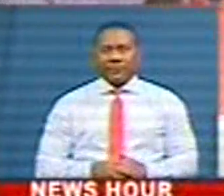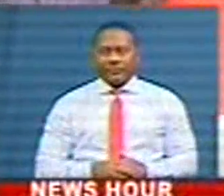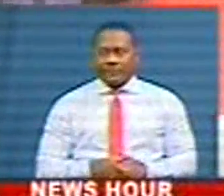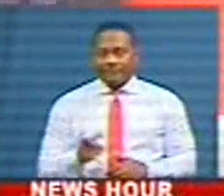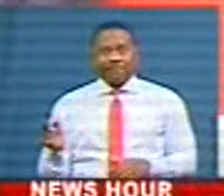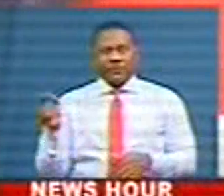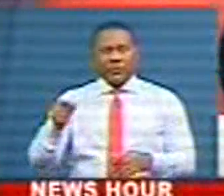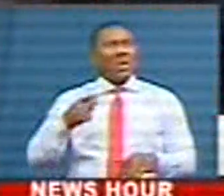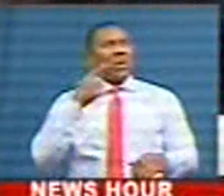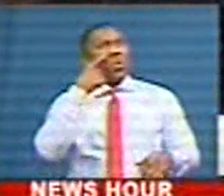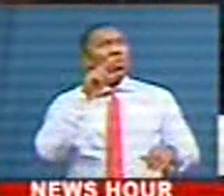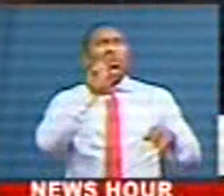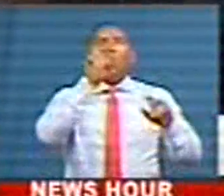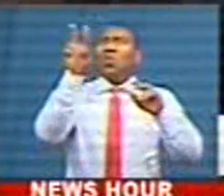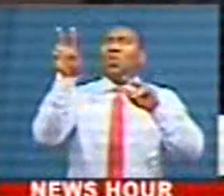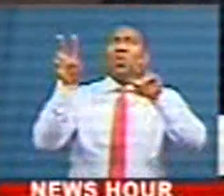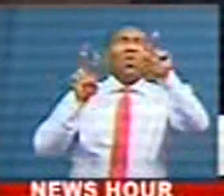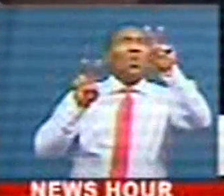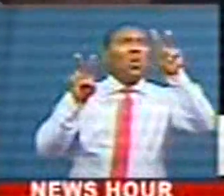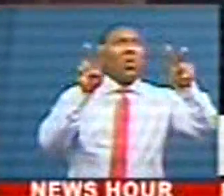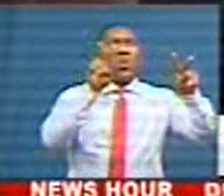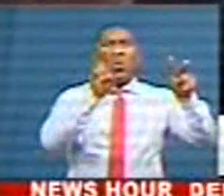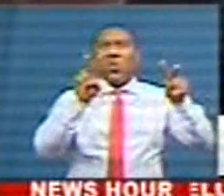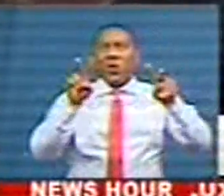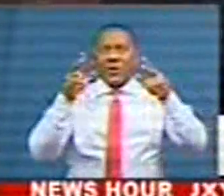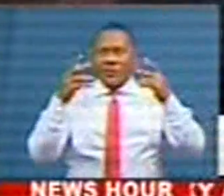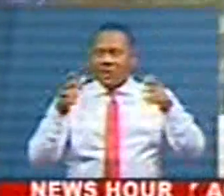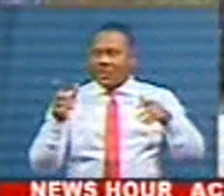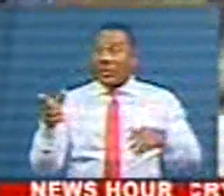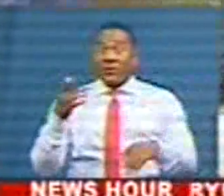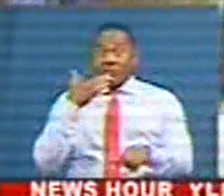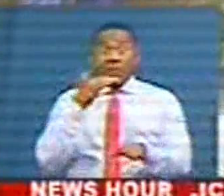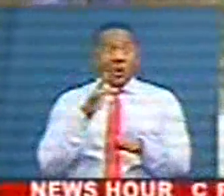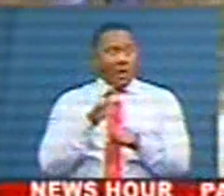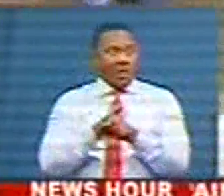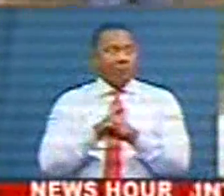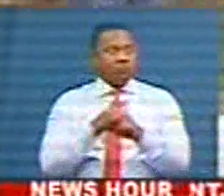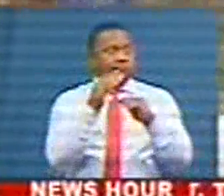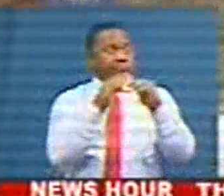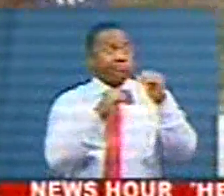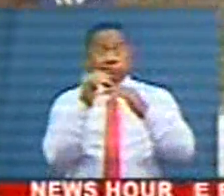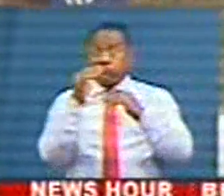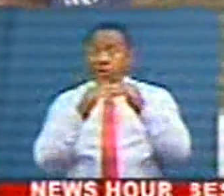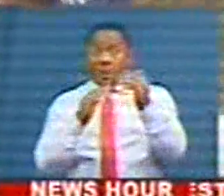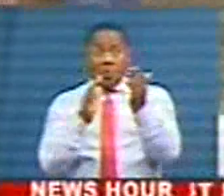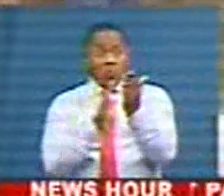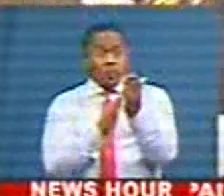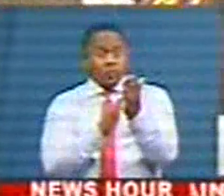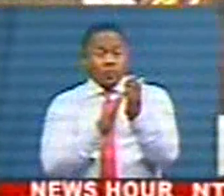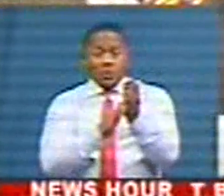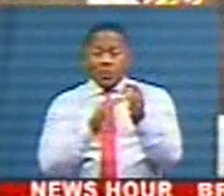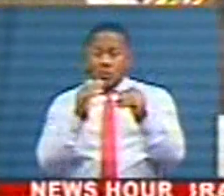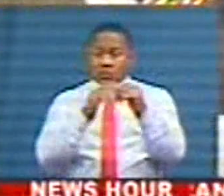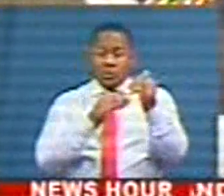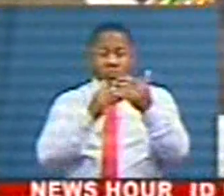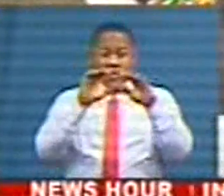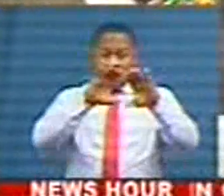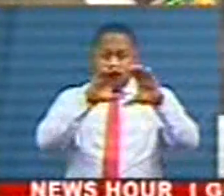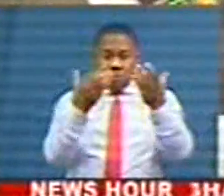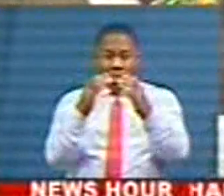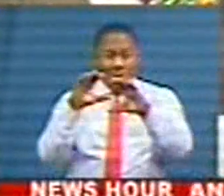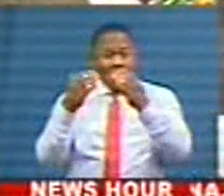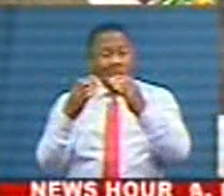the facilities, the ambassador pledged to build new classroom blocks to help improve the quality of and access